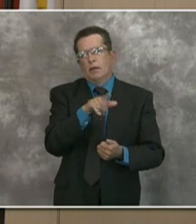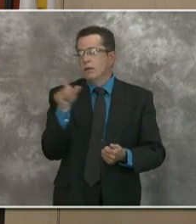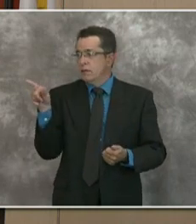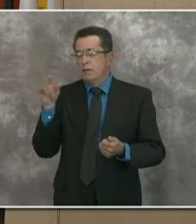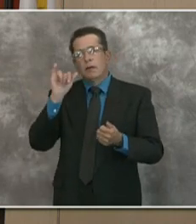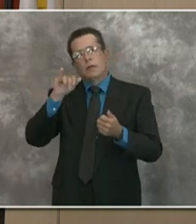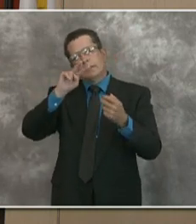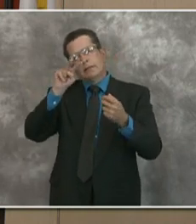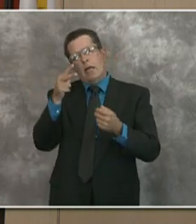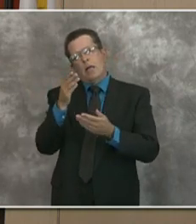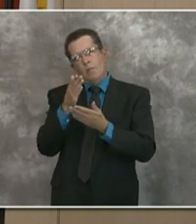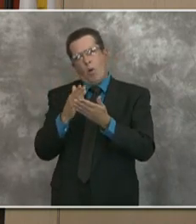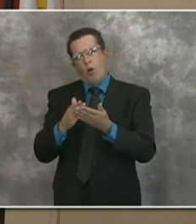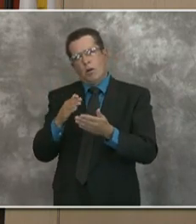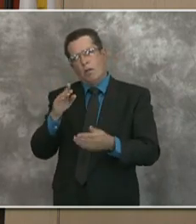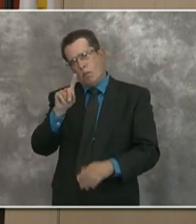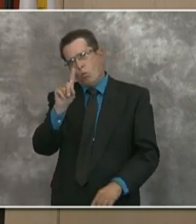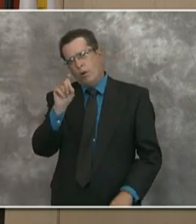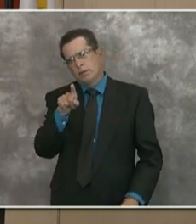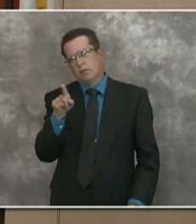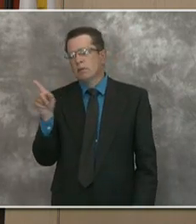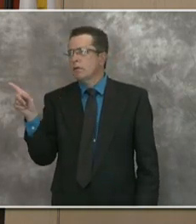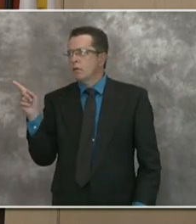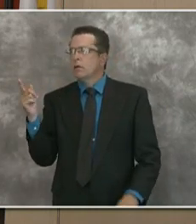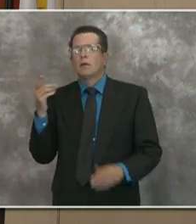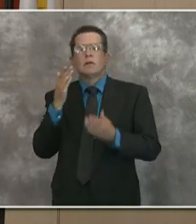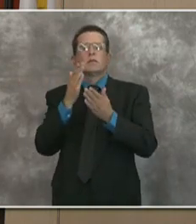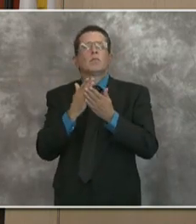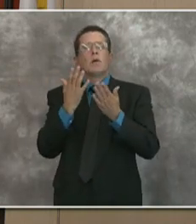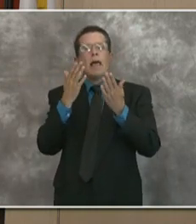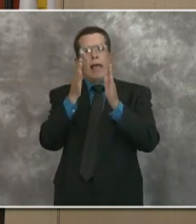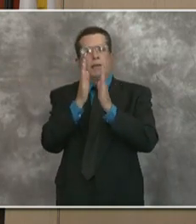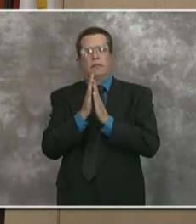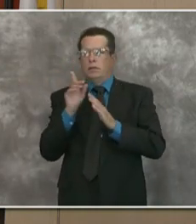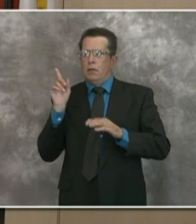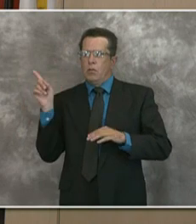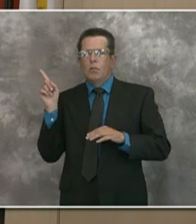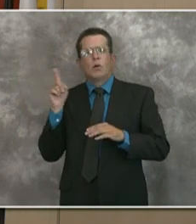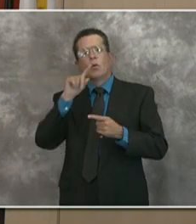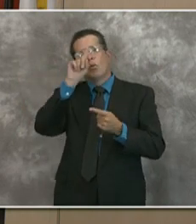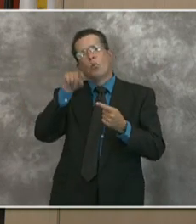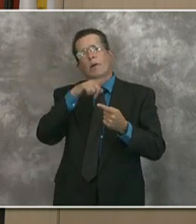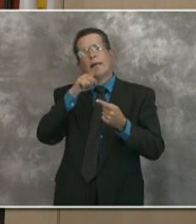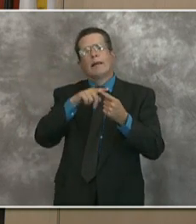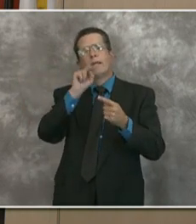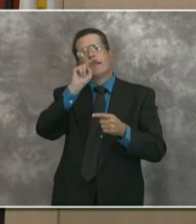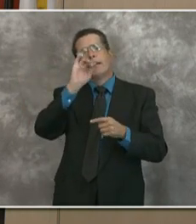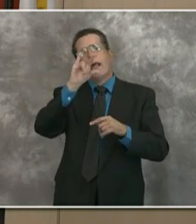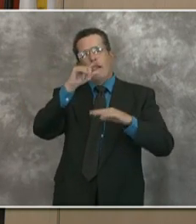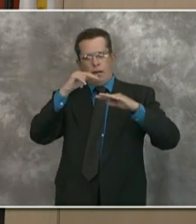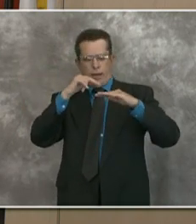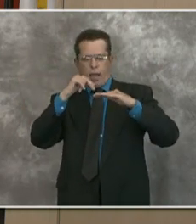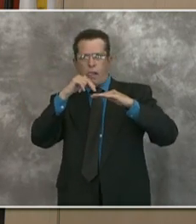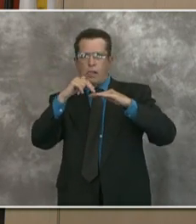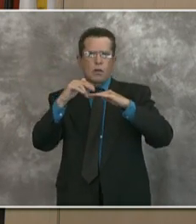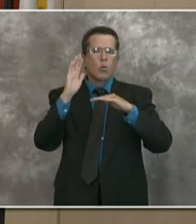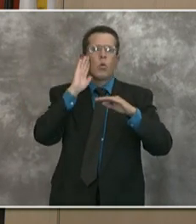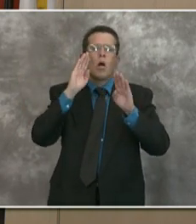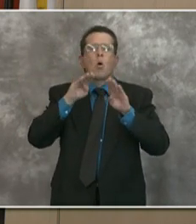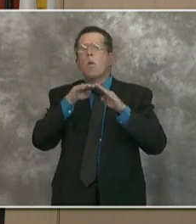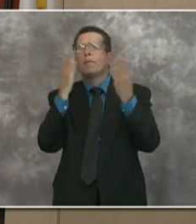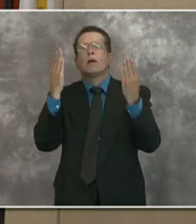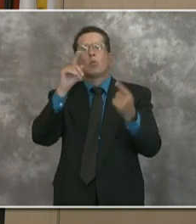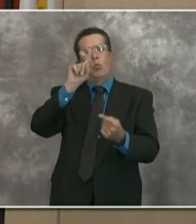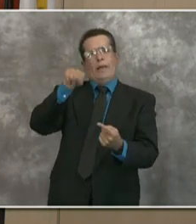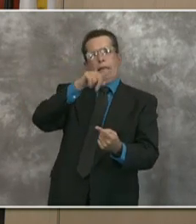of his question, our viewers have been asking about details on how and when local nail salons will open.